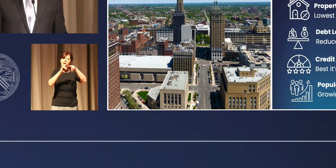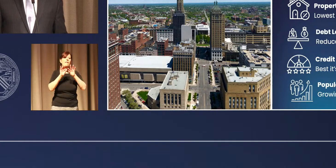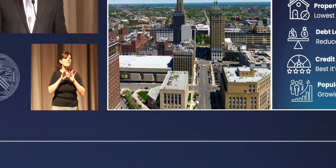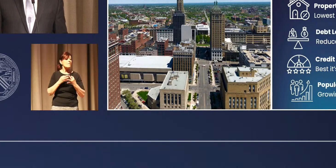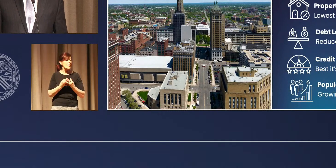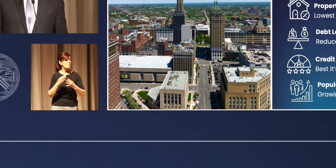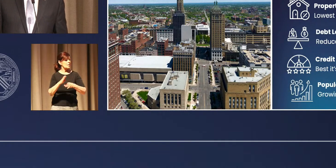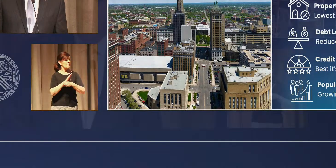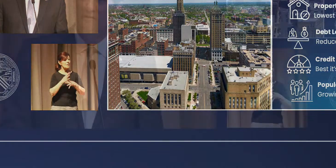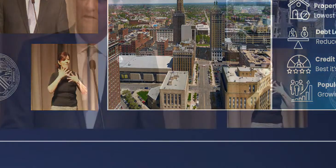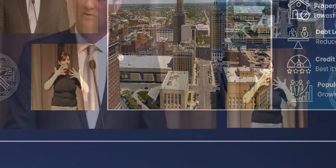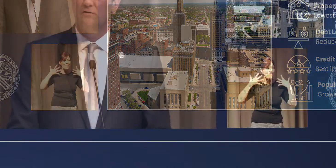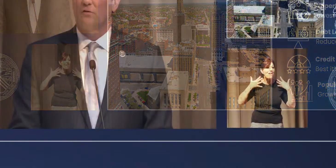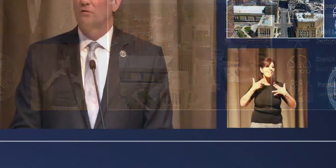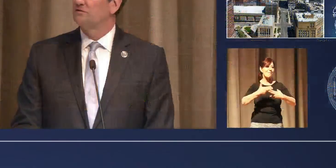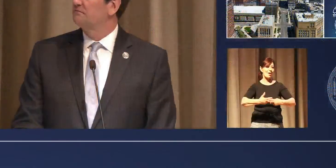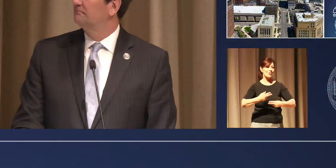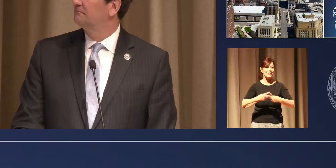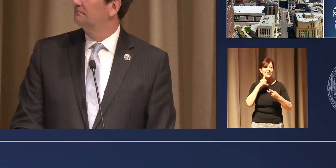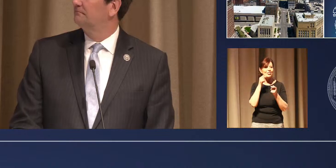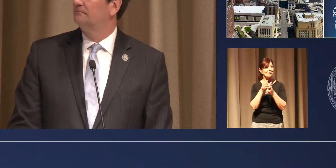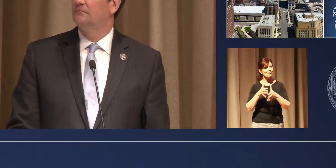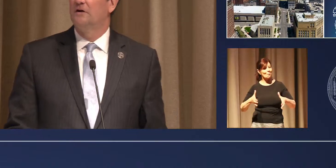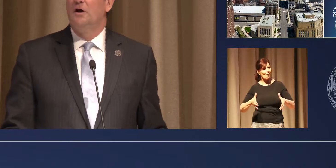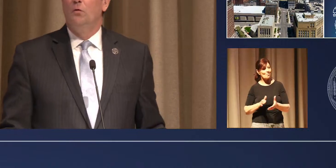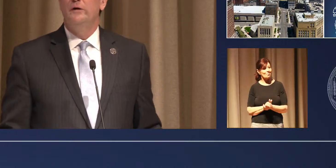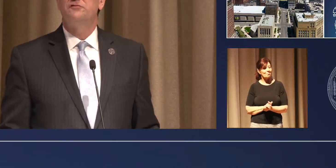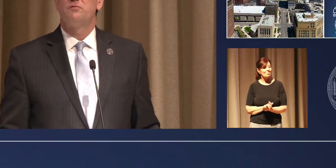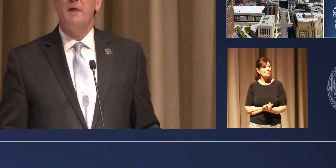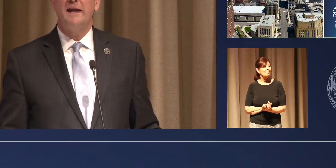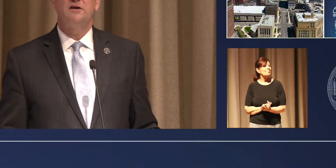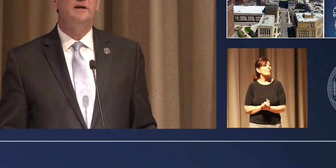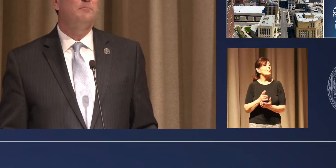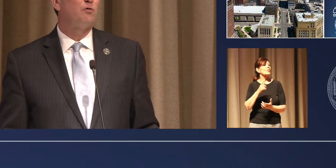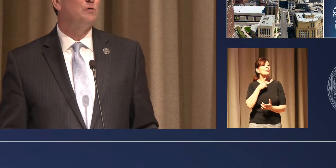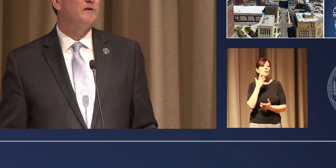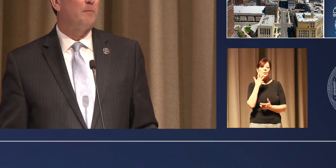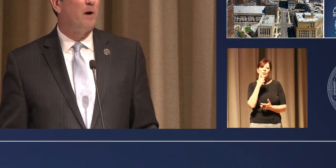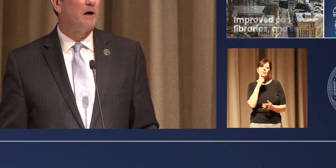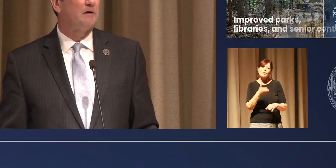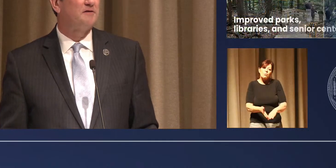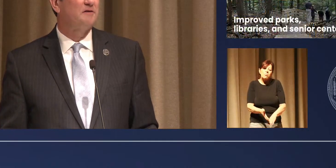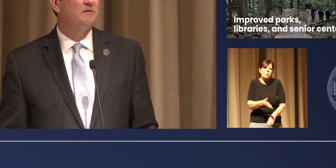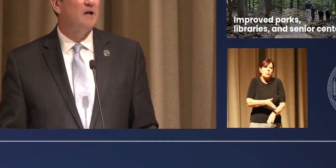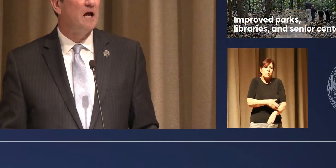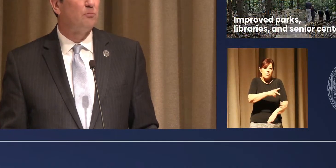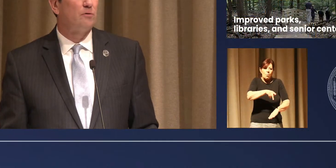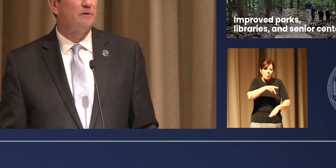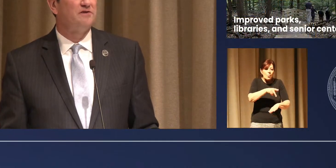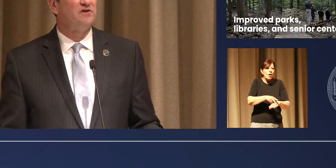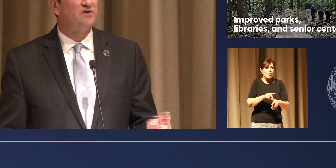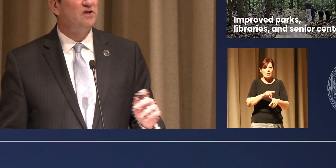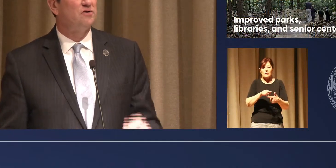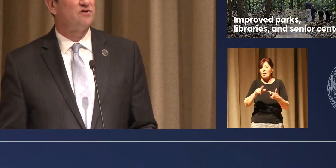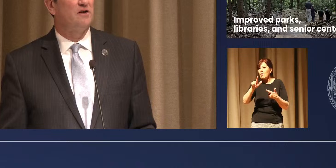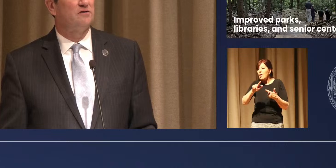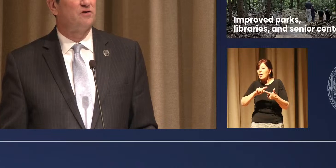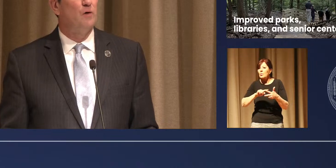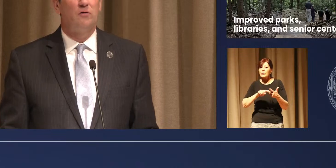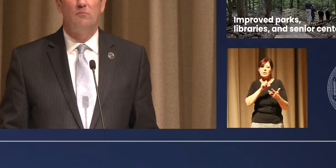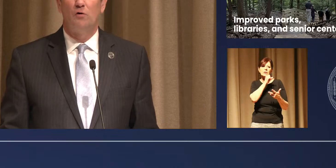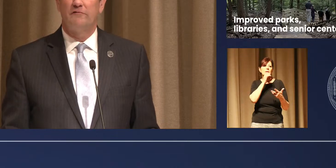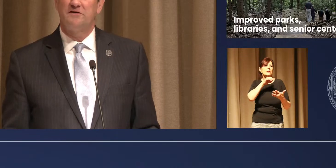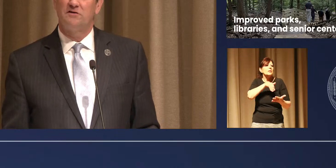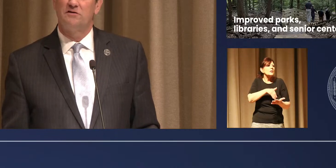and business-friendly reputation grows. We've dramatically improved our parks, libraries, and senior centers